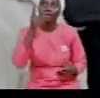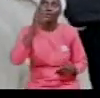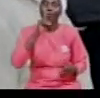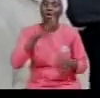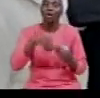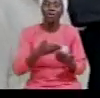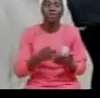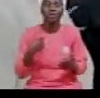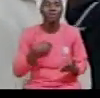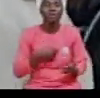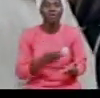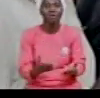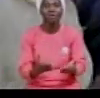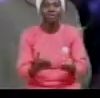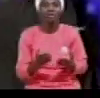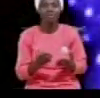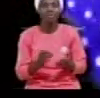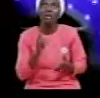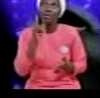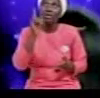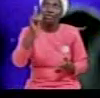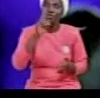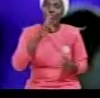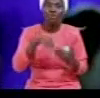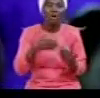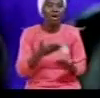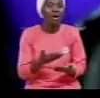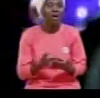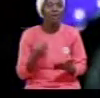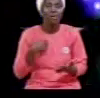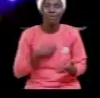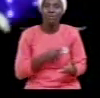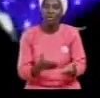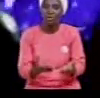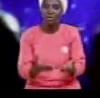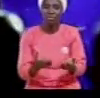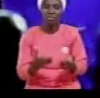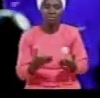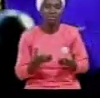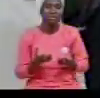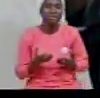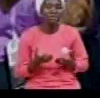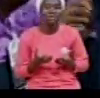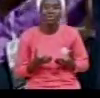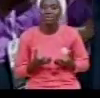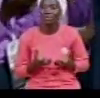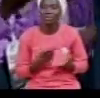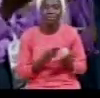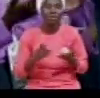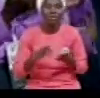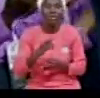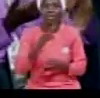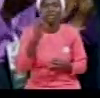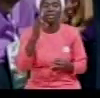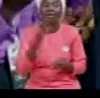we want, you're all we want, sing, Holy Spirit,